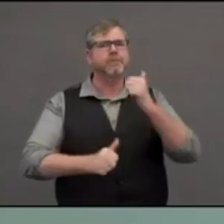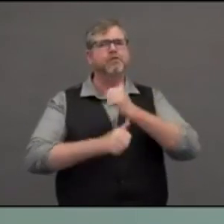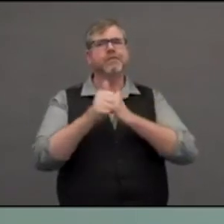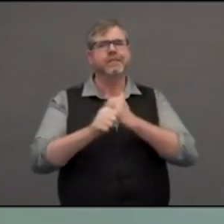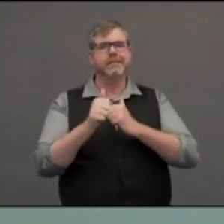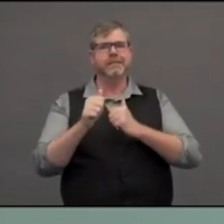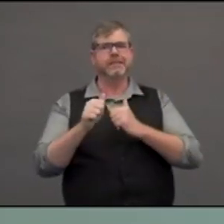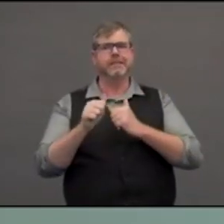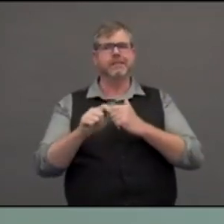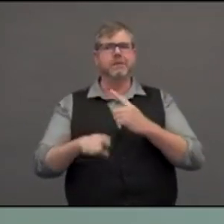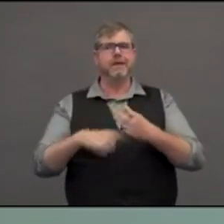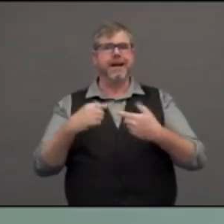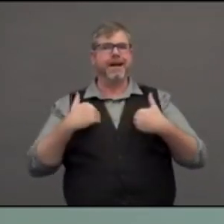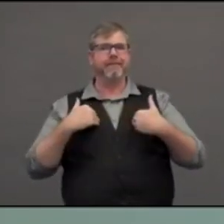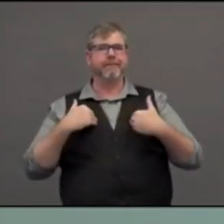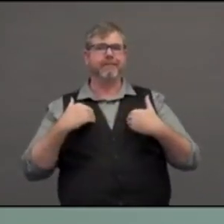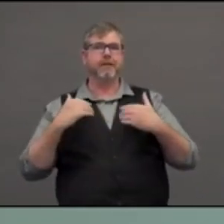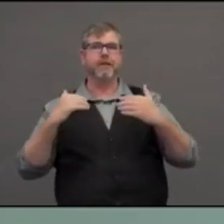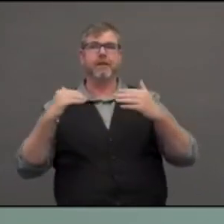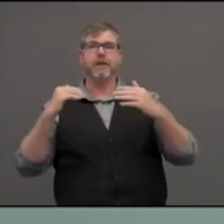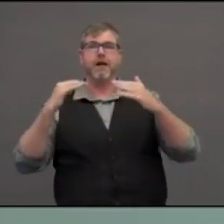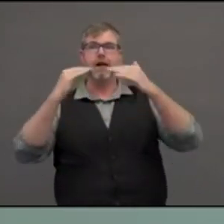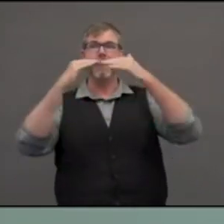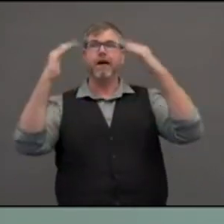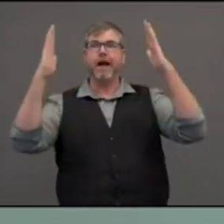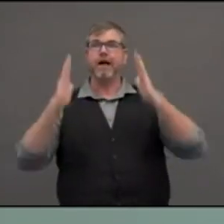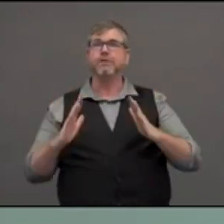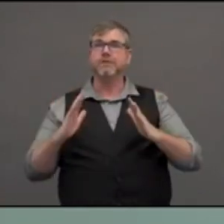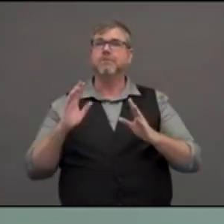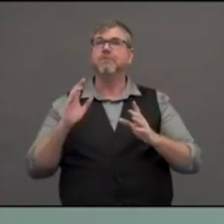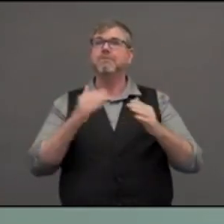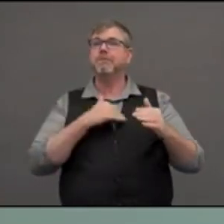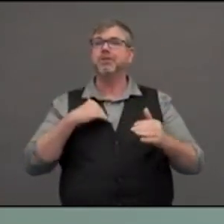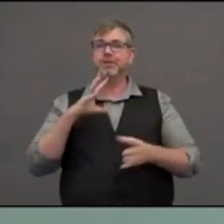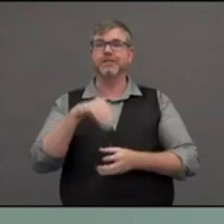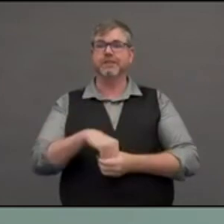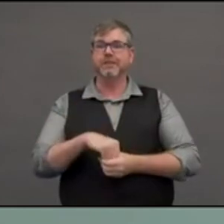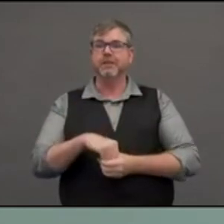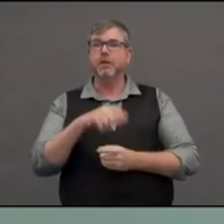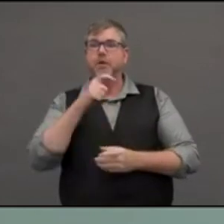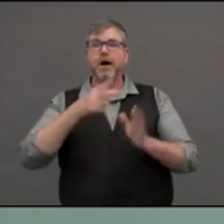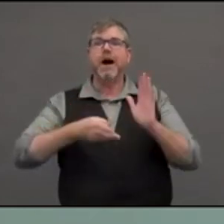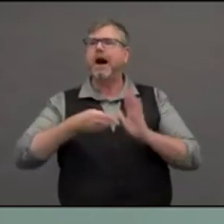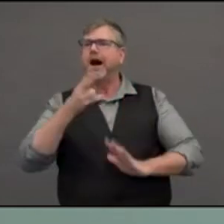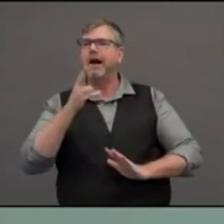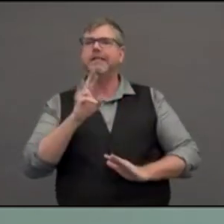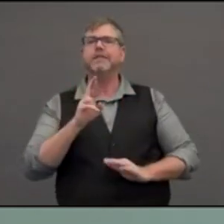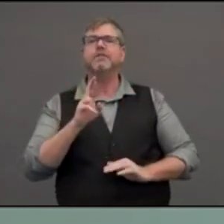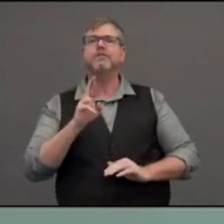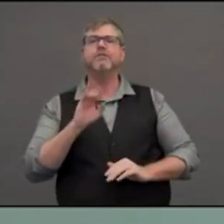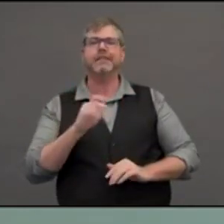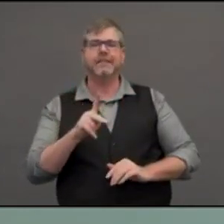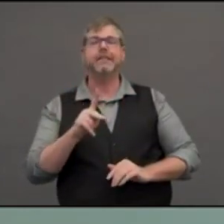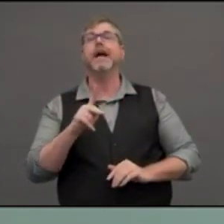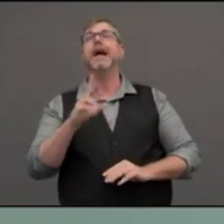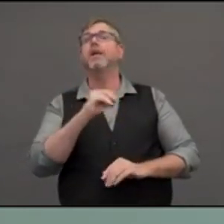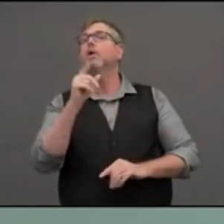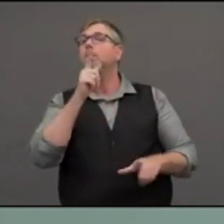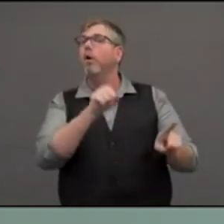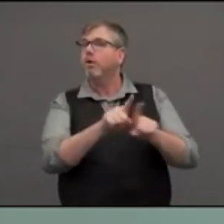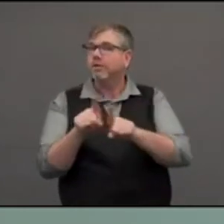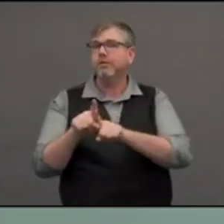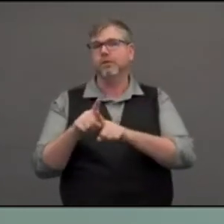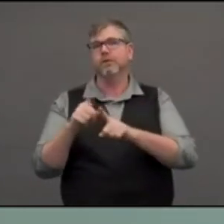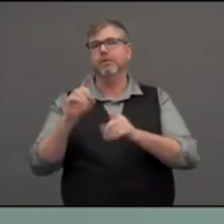of your house that are essential workers. What are some of the things that we need to remember if we are an essential worker and are